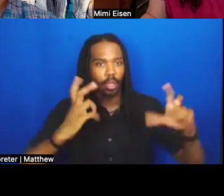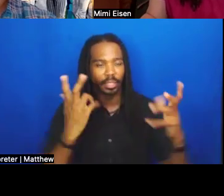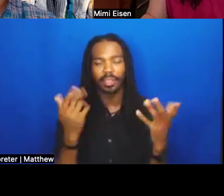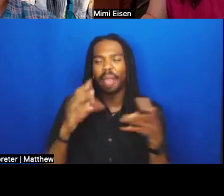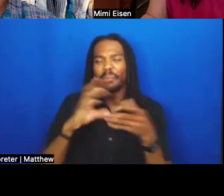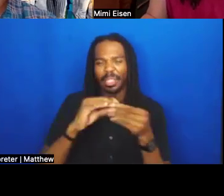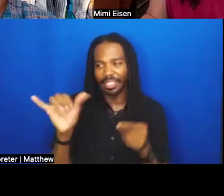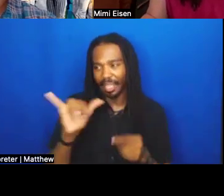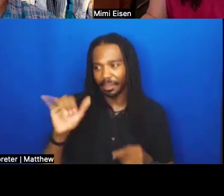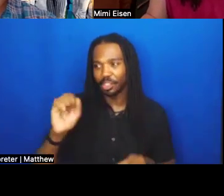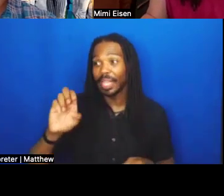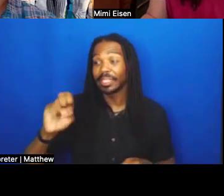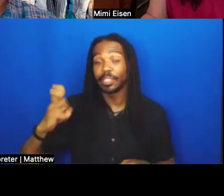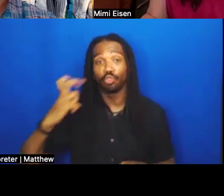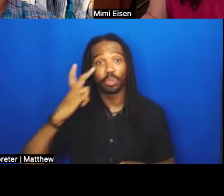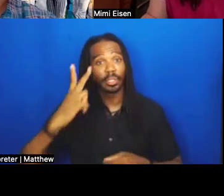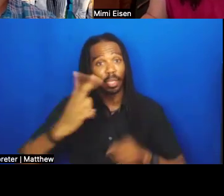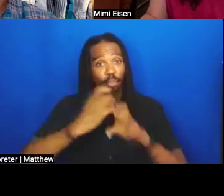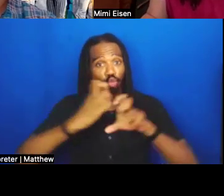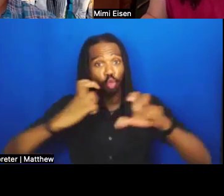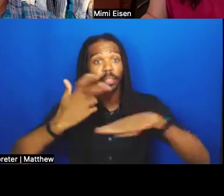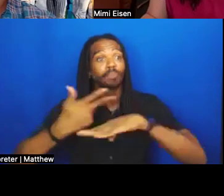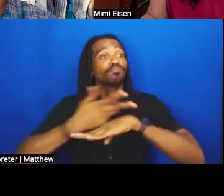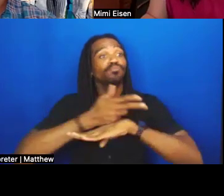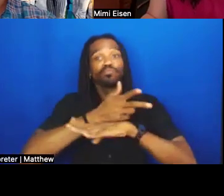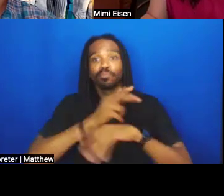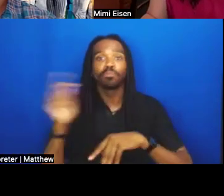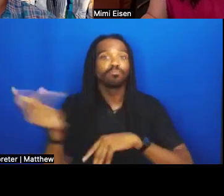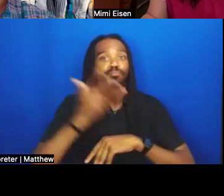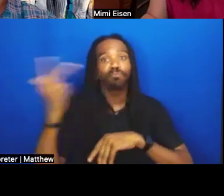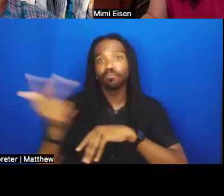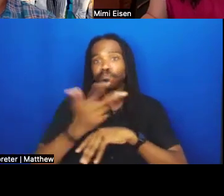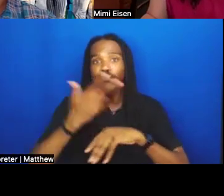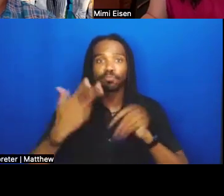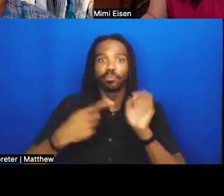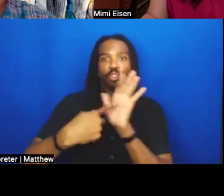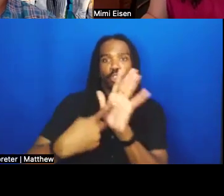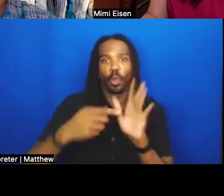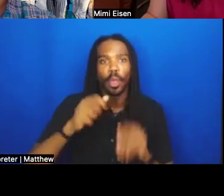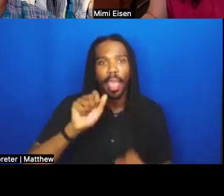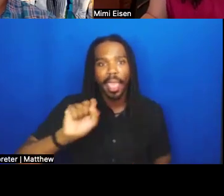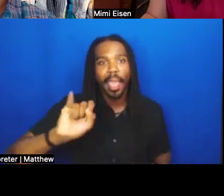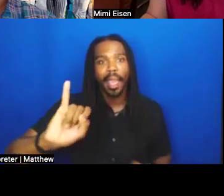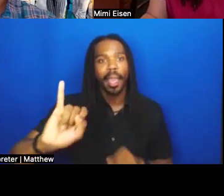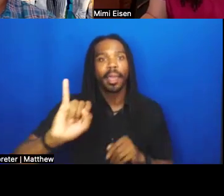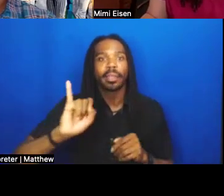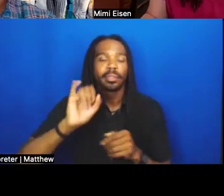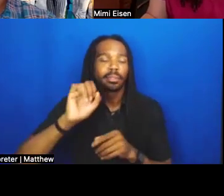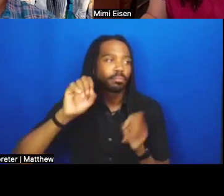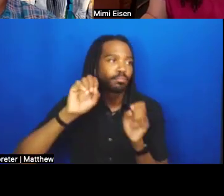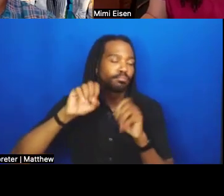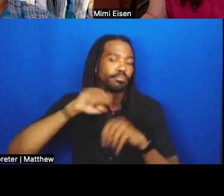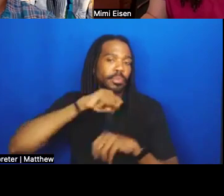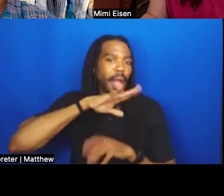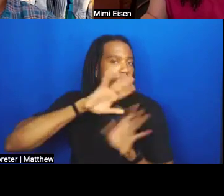careening around the U.S. to deliver AI slop videos about the American Revolution. And there's one where